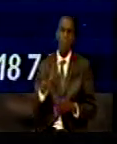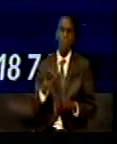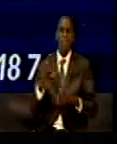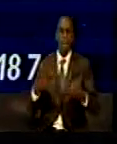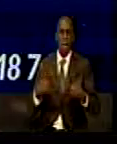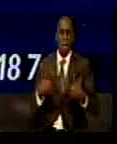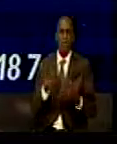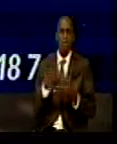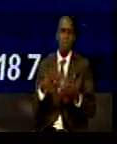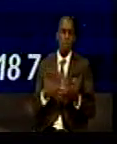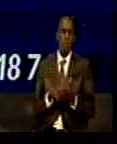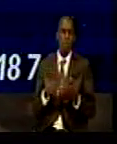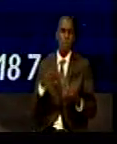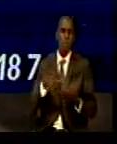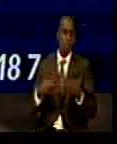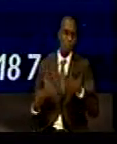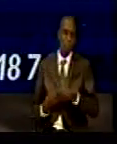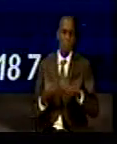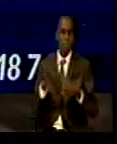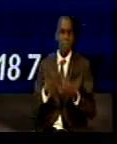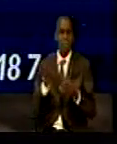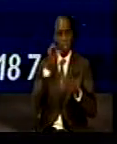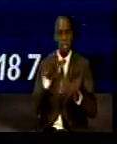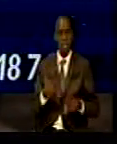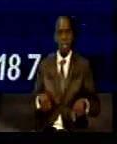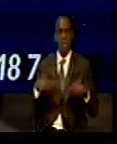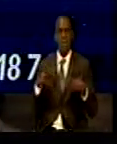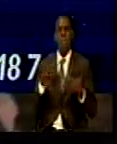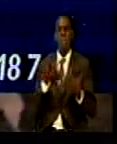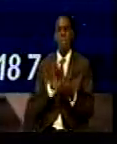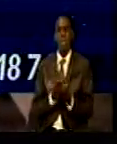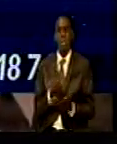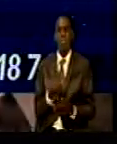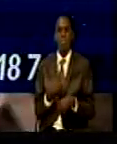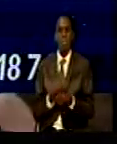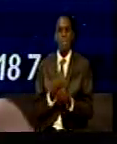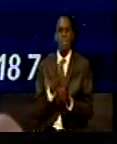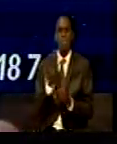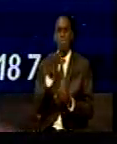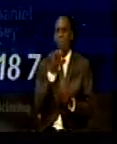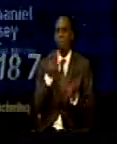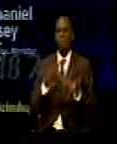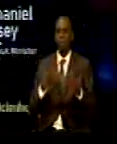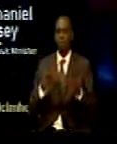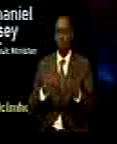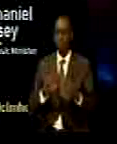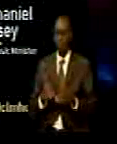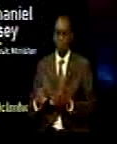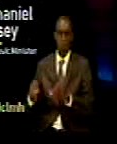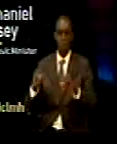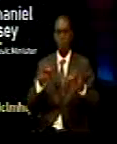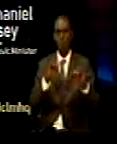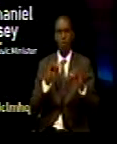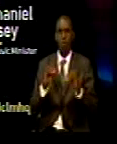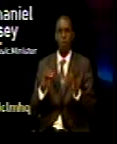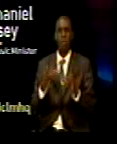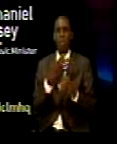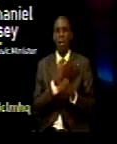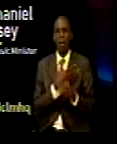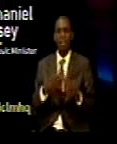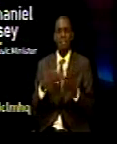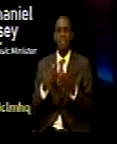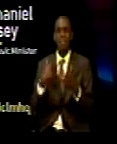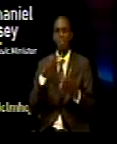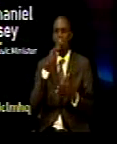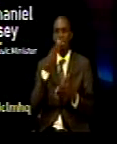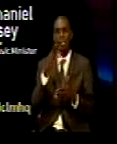which has been difficult for him to move around people. And it has lasted for 15 years.